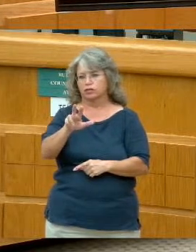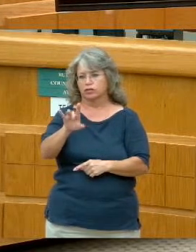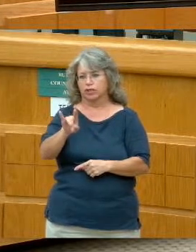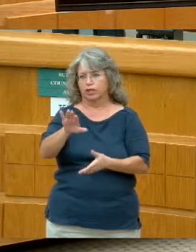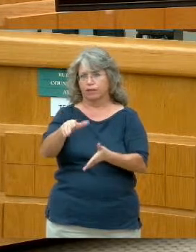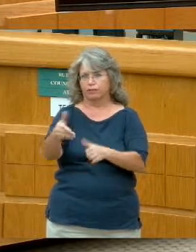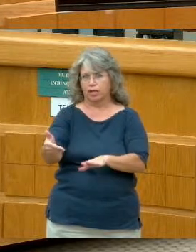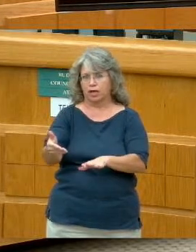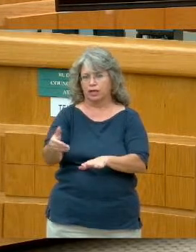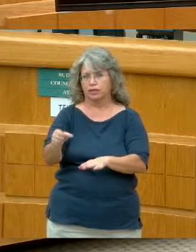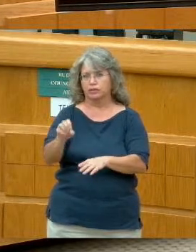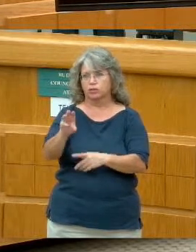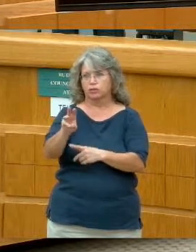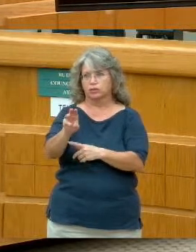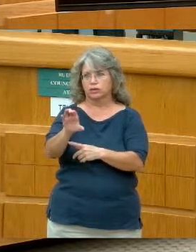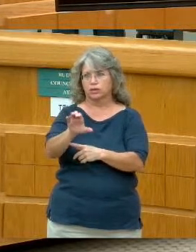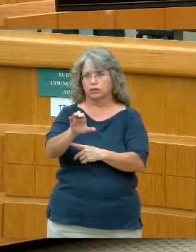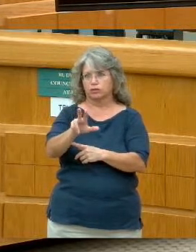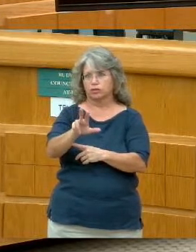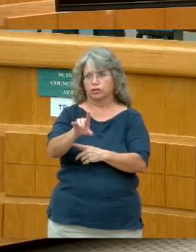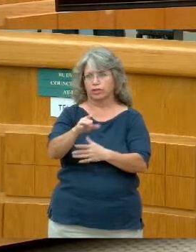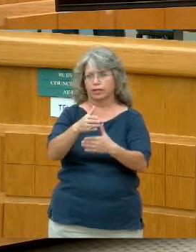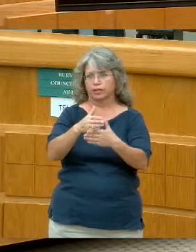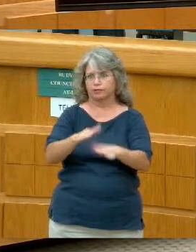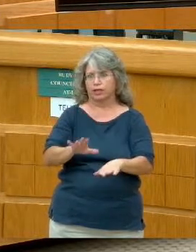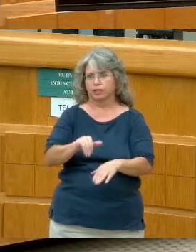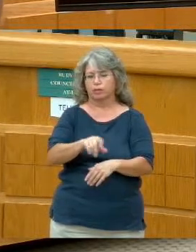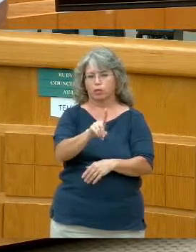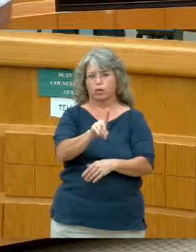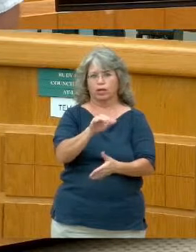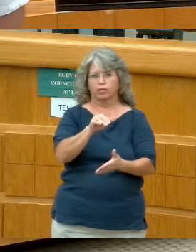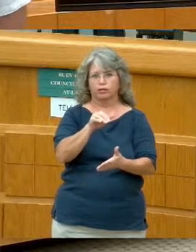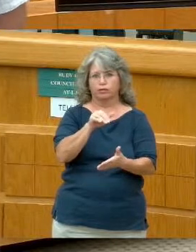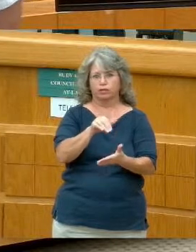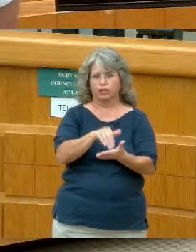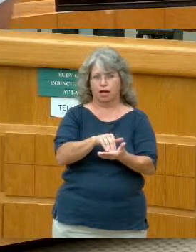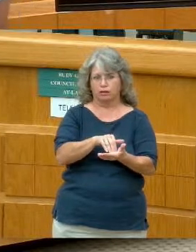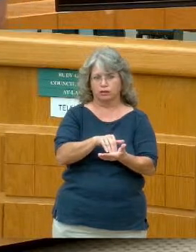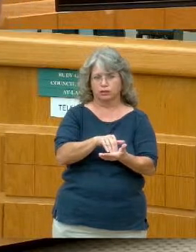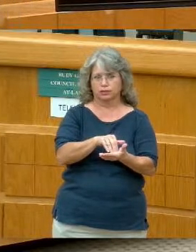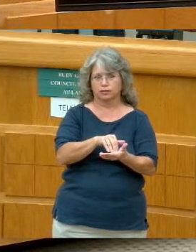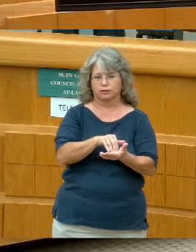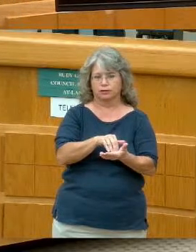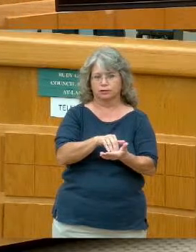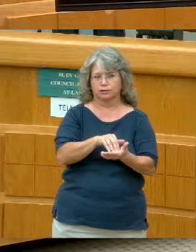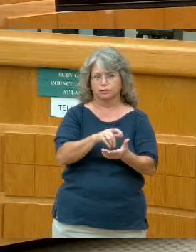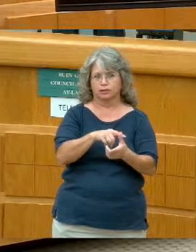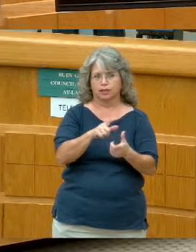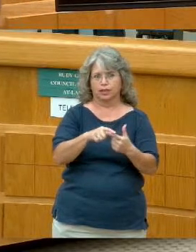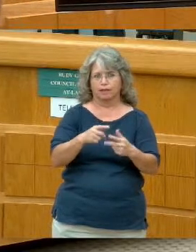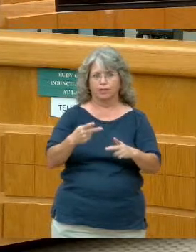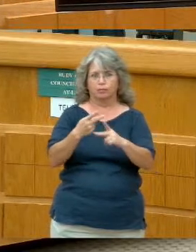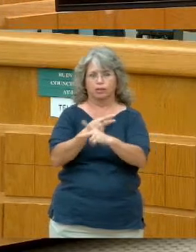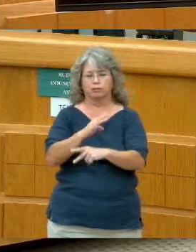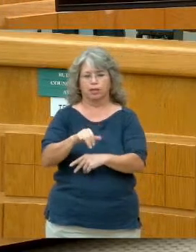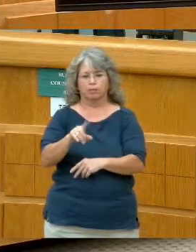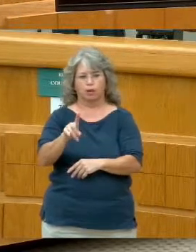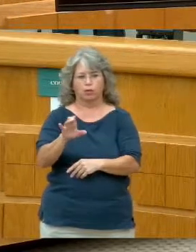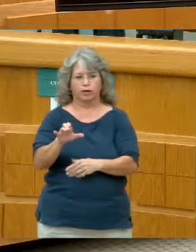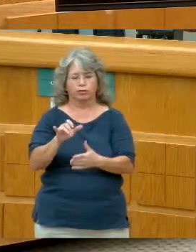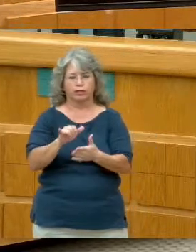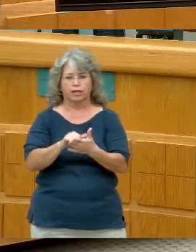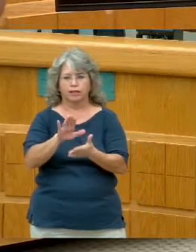638 of them have died. You divide 638 by 100,000 and multiply by 100. That's